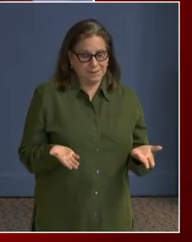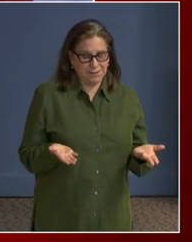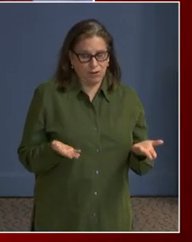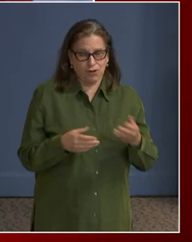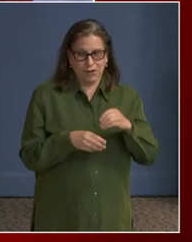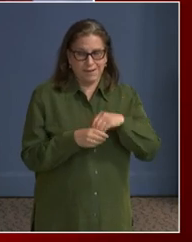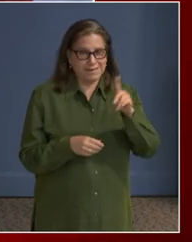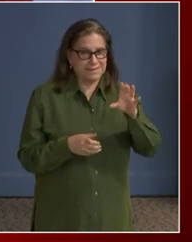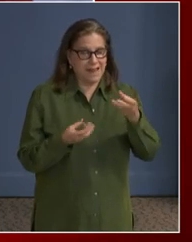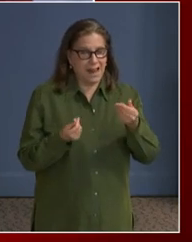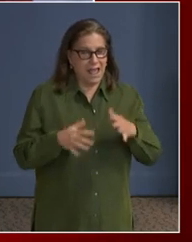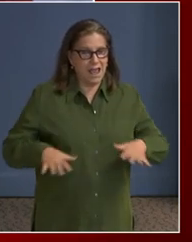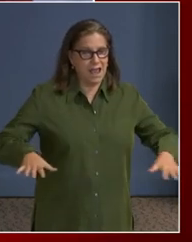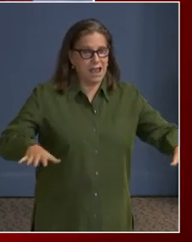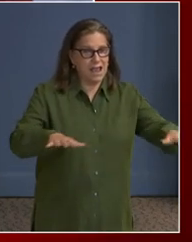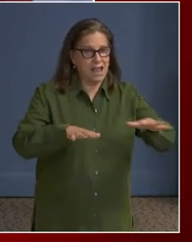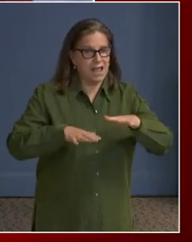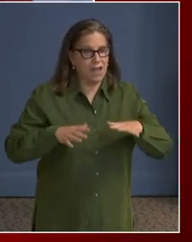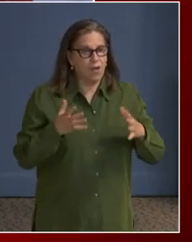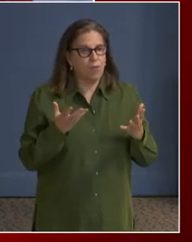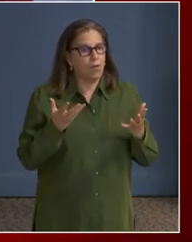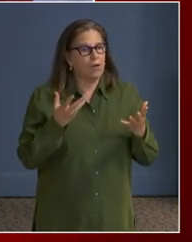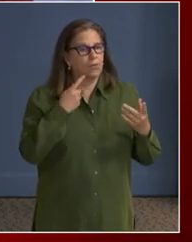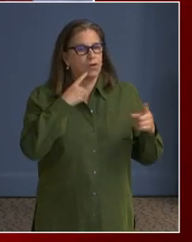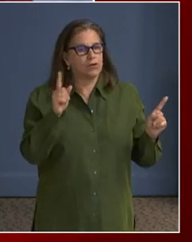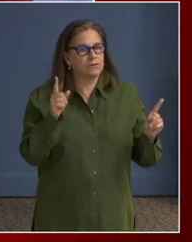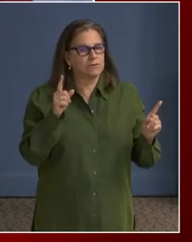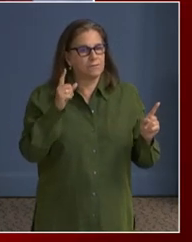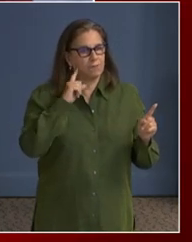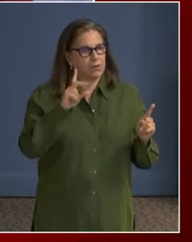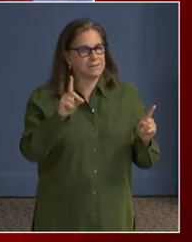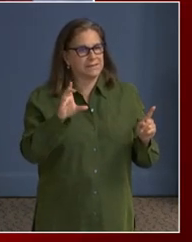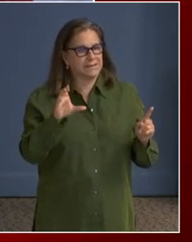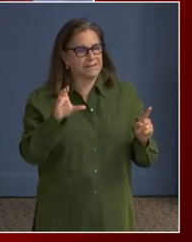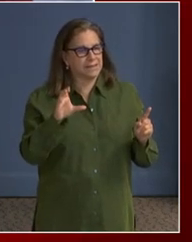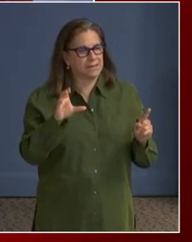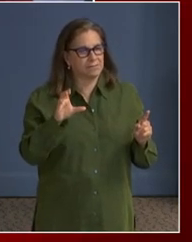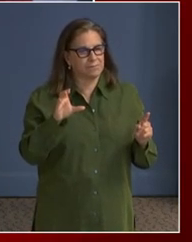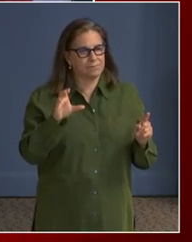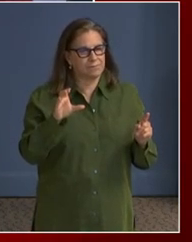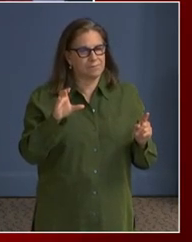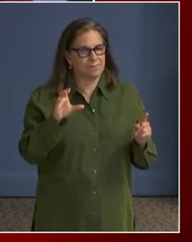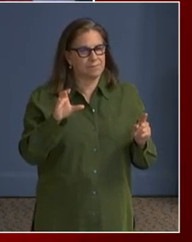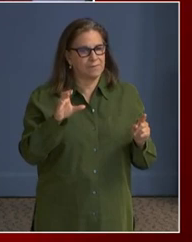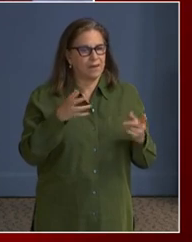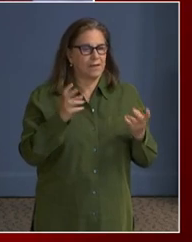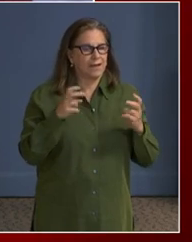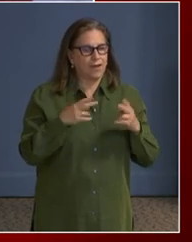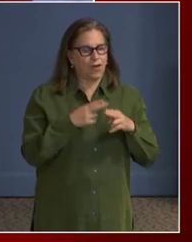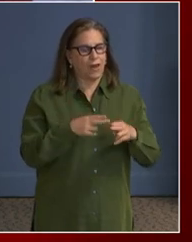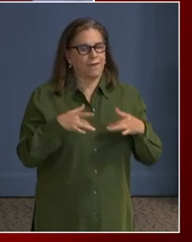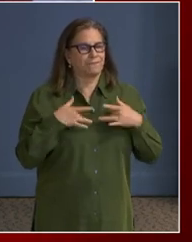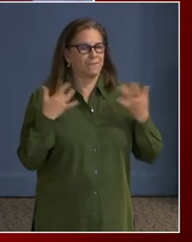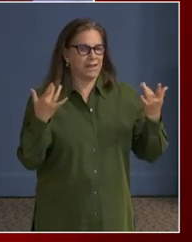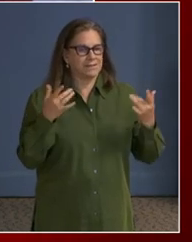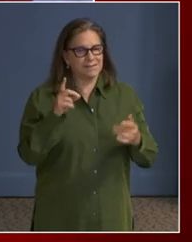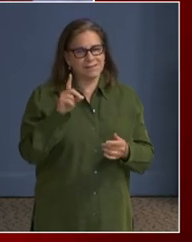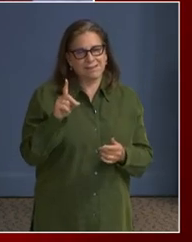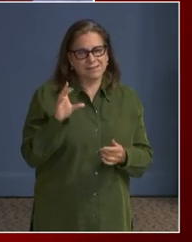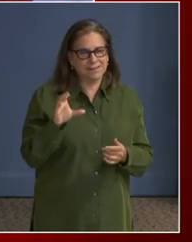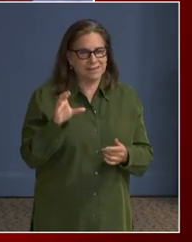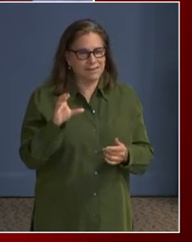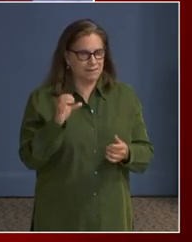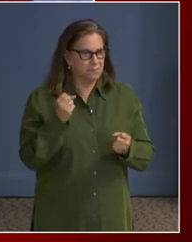what would work for those parcels for the District of Columbia. The Events DC has for a number of years